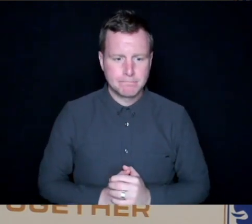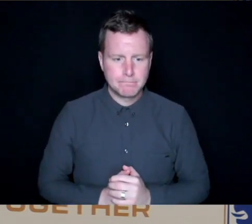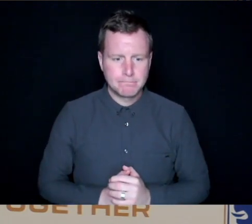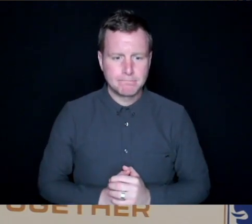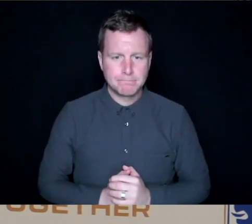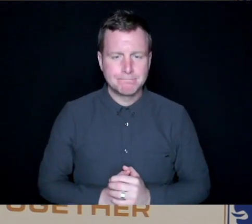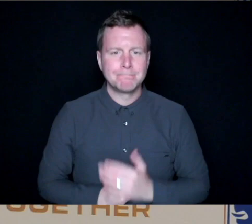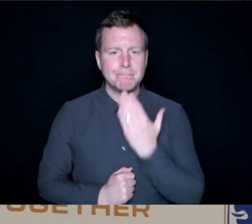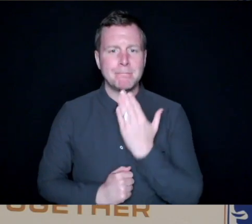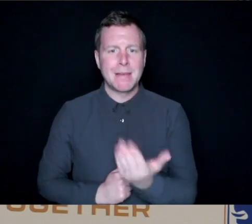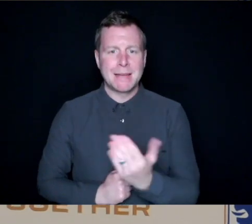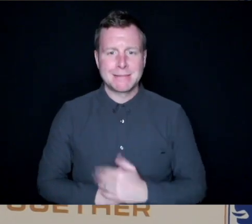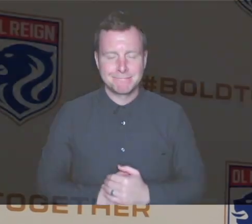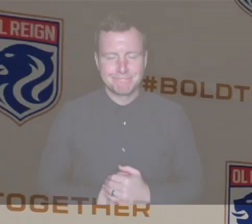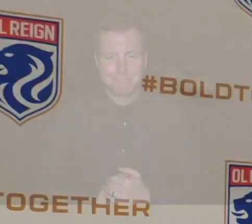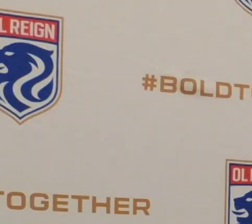questions. Thanks, Laura. Thank you. Thanks, everybody.